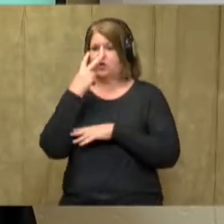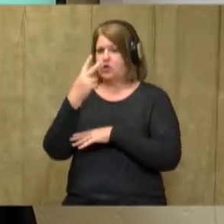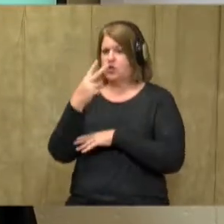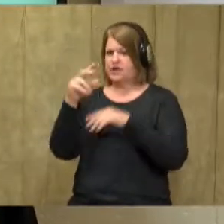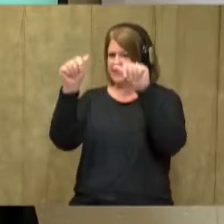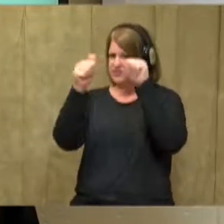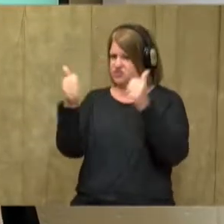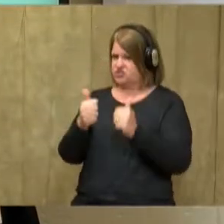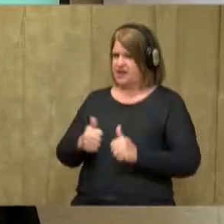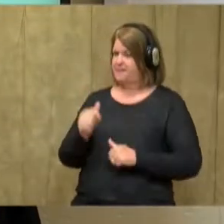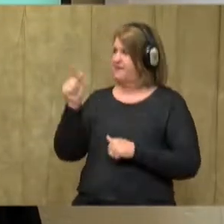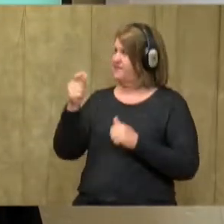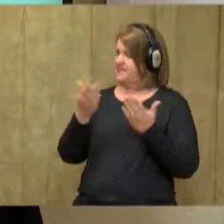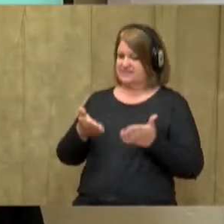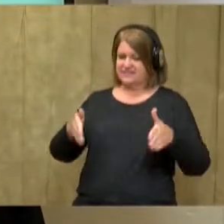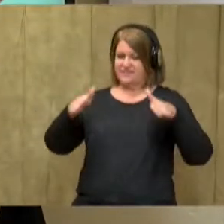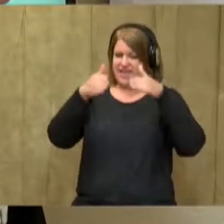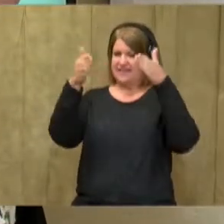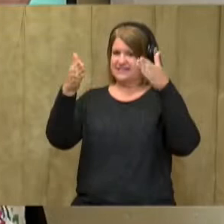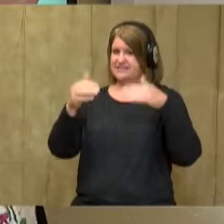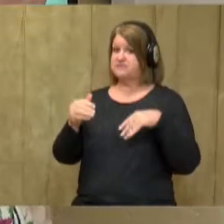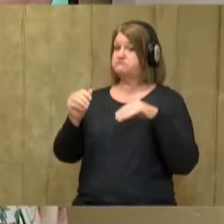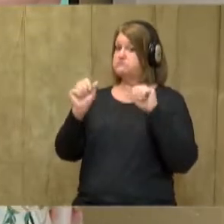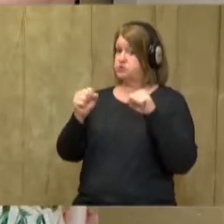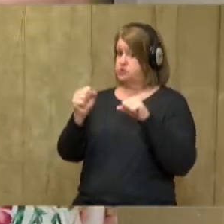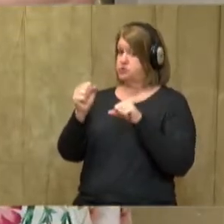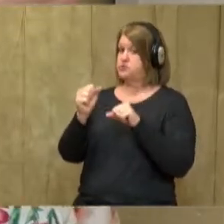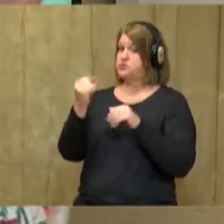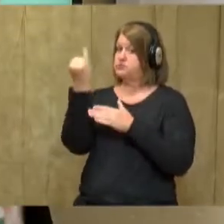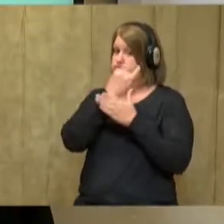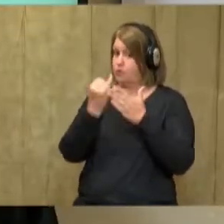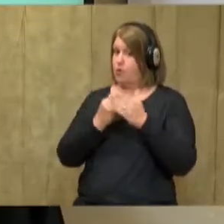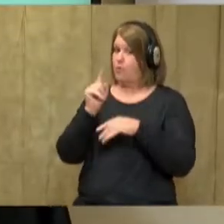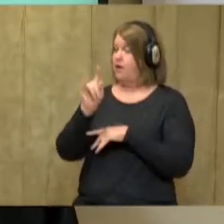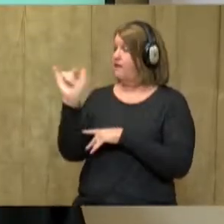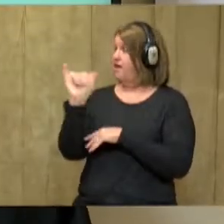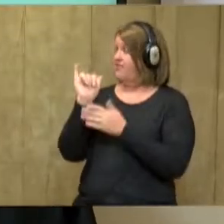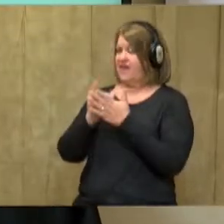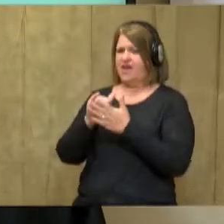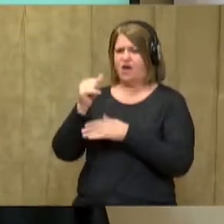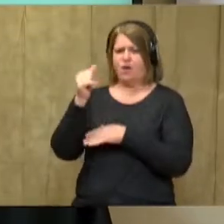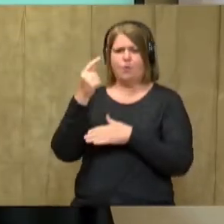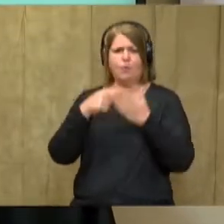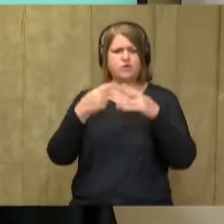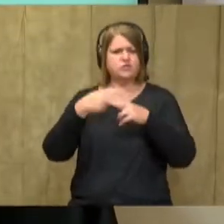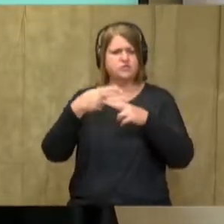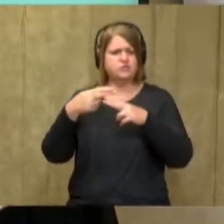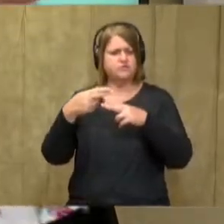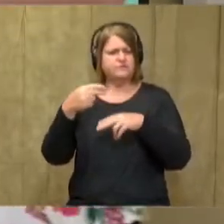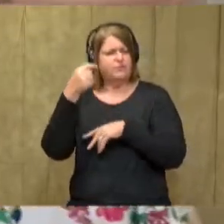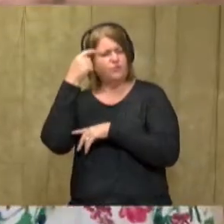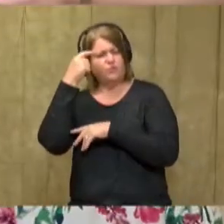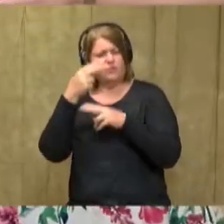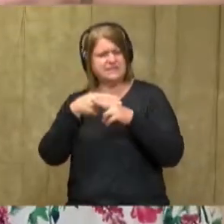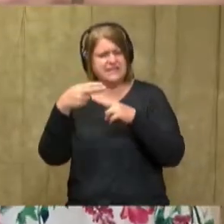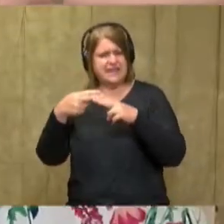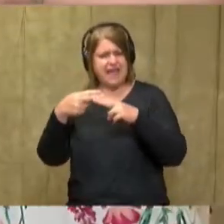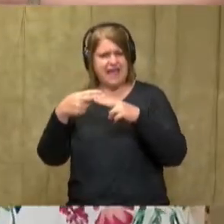in. If you want to do a vase like this, you can. Now what do you think this horizontal line is right here at the